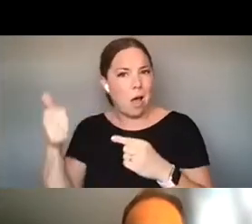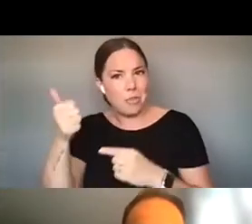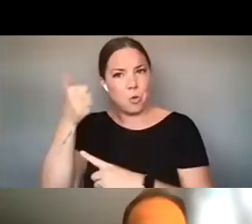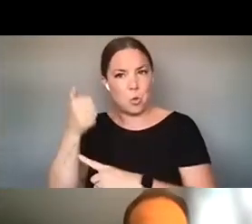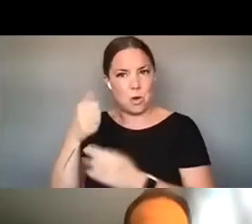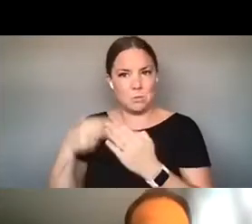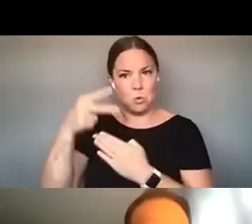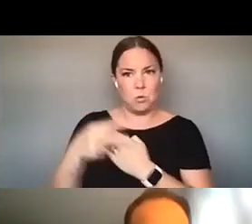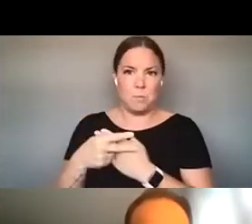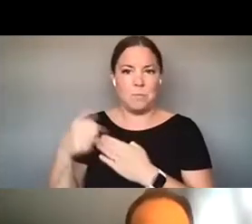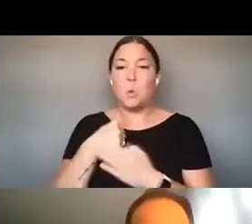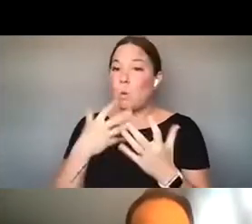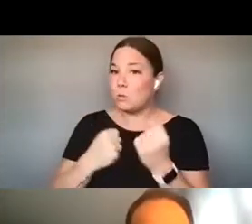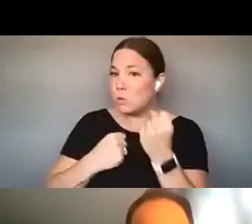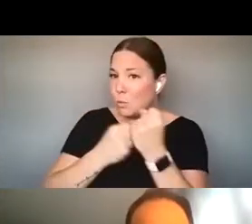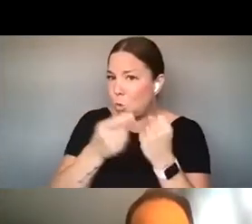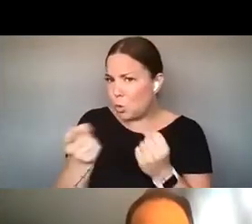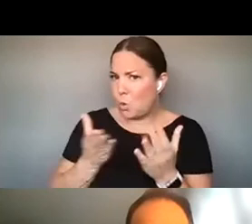through the grants process.